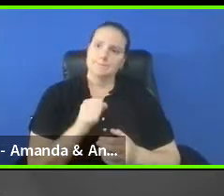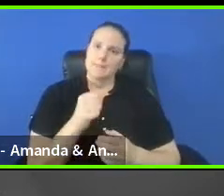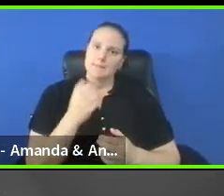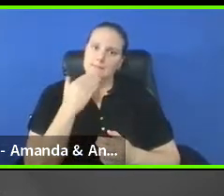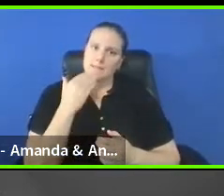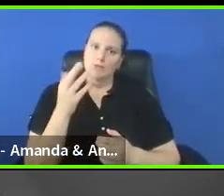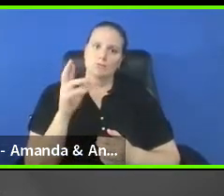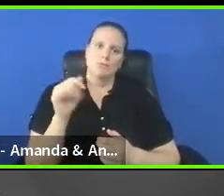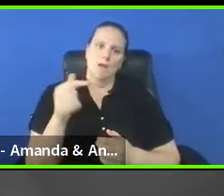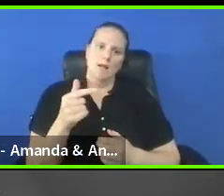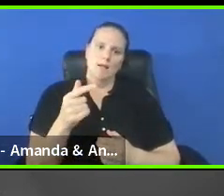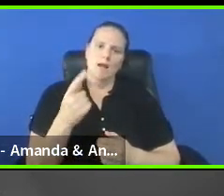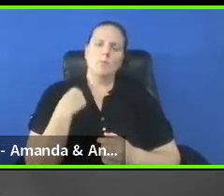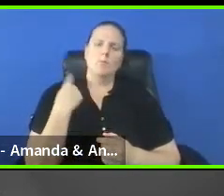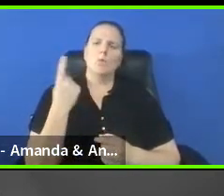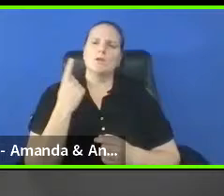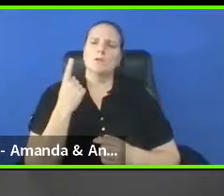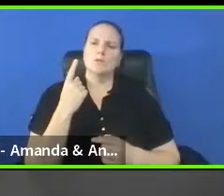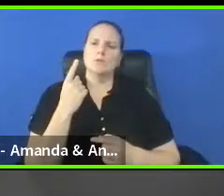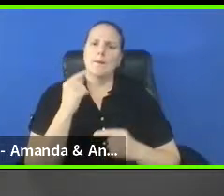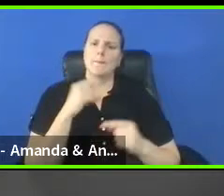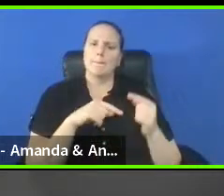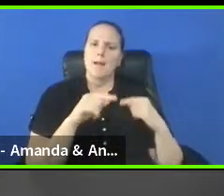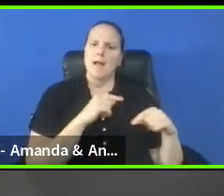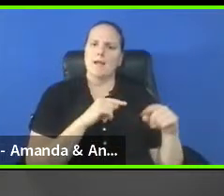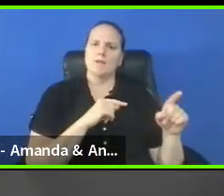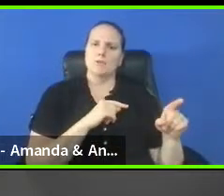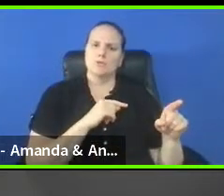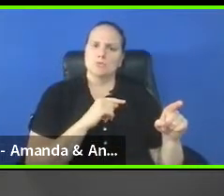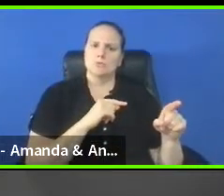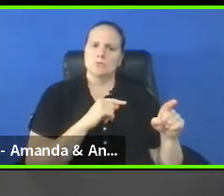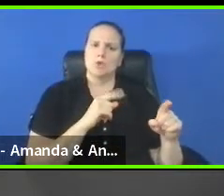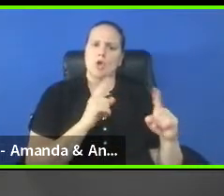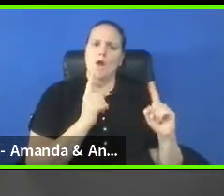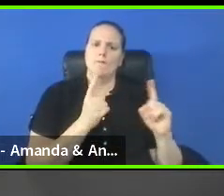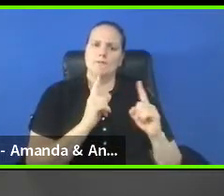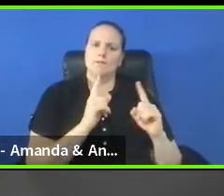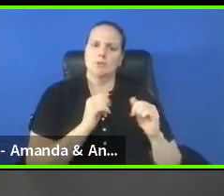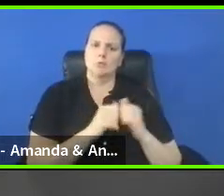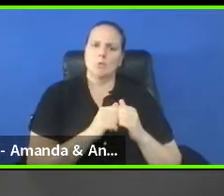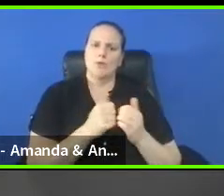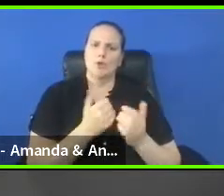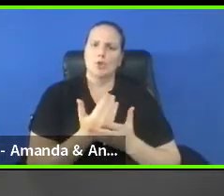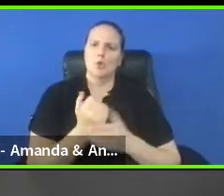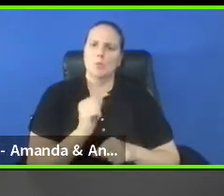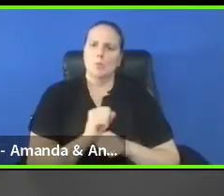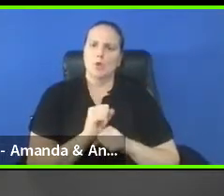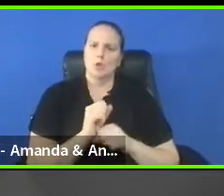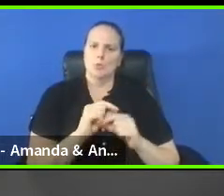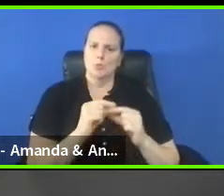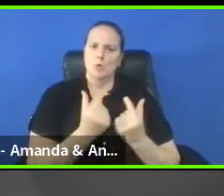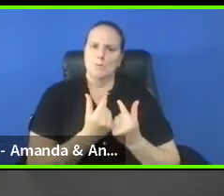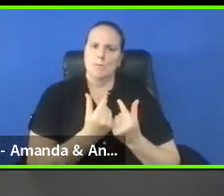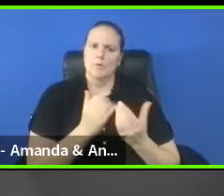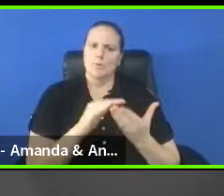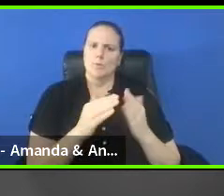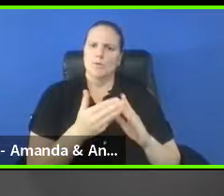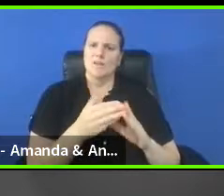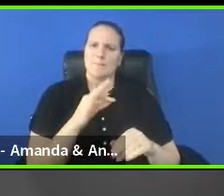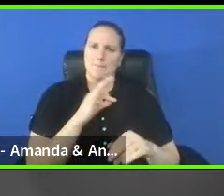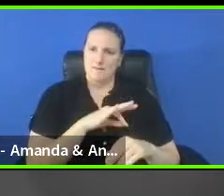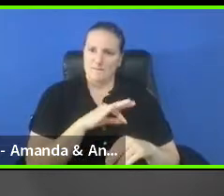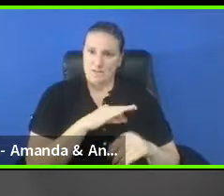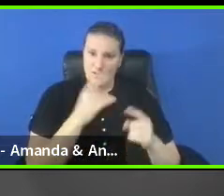Greg, I was actually wondering, going back to the conversation around a new working group around community benefits